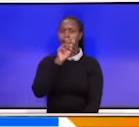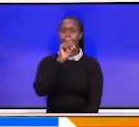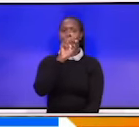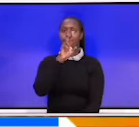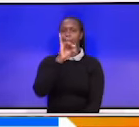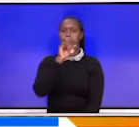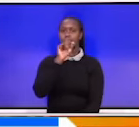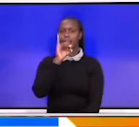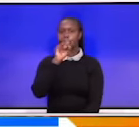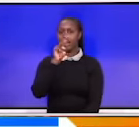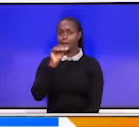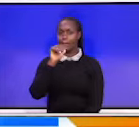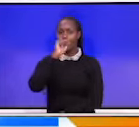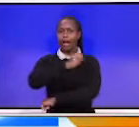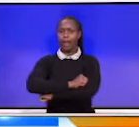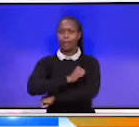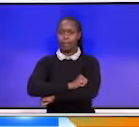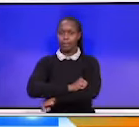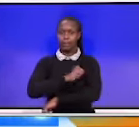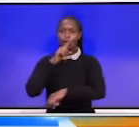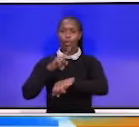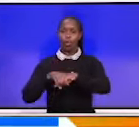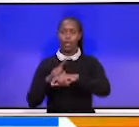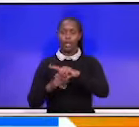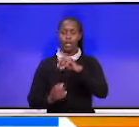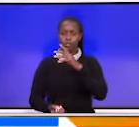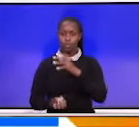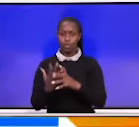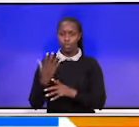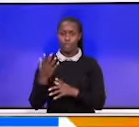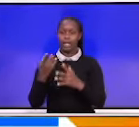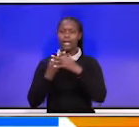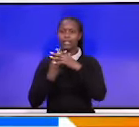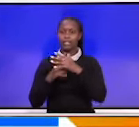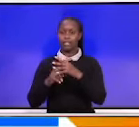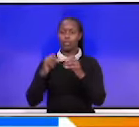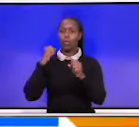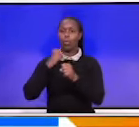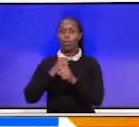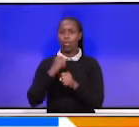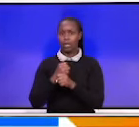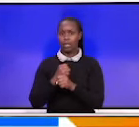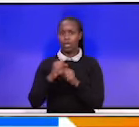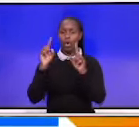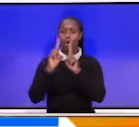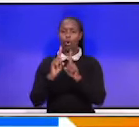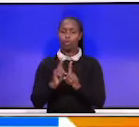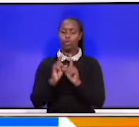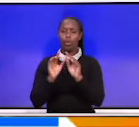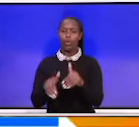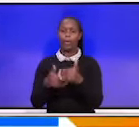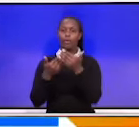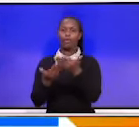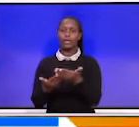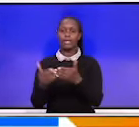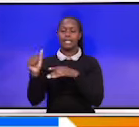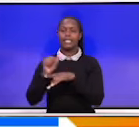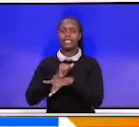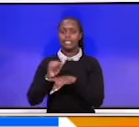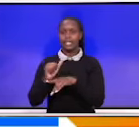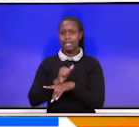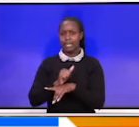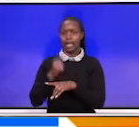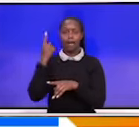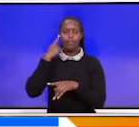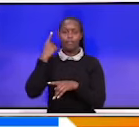that once it is launched and operational, it will provide training for standards of training